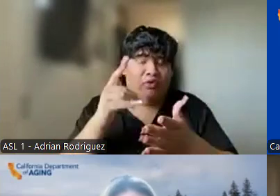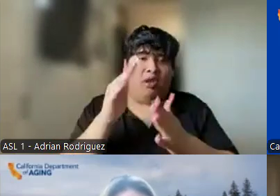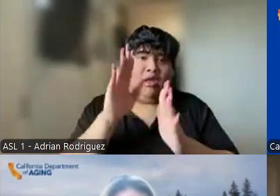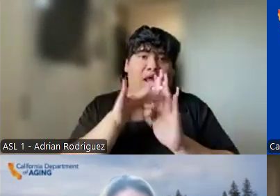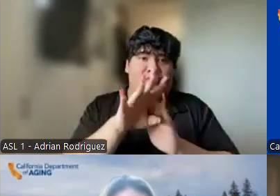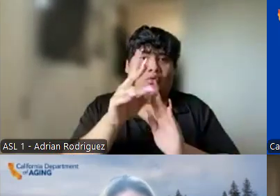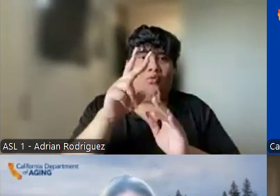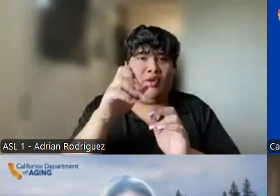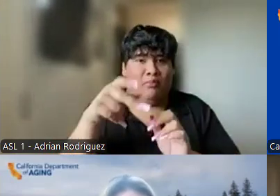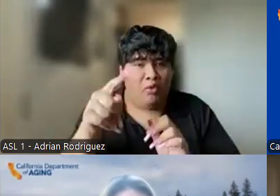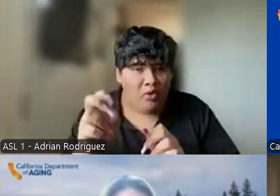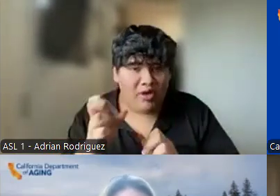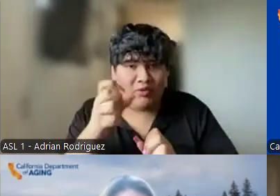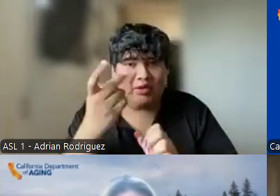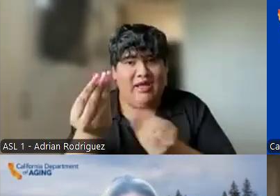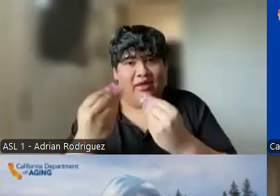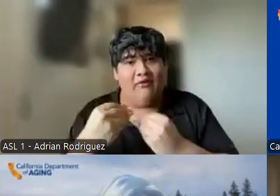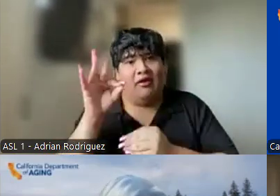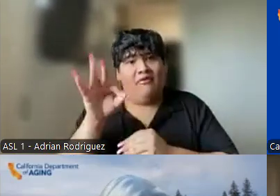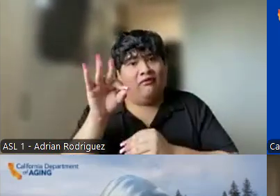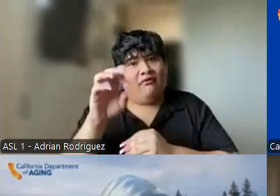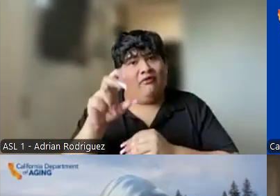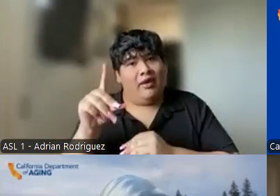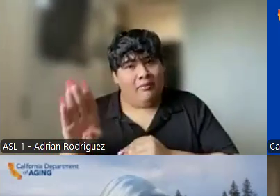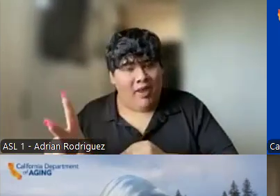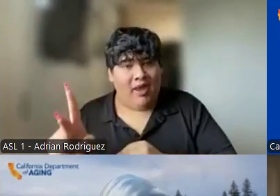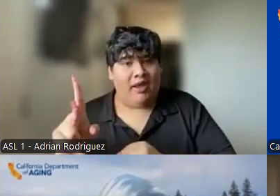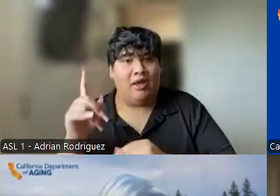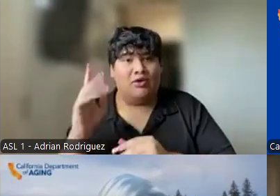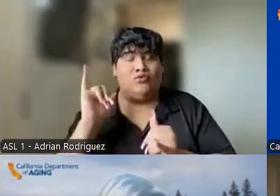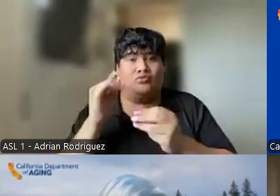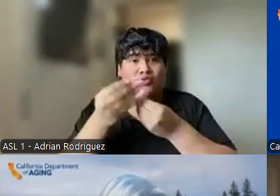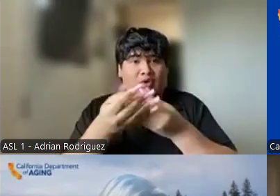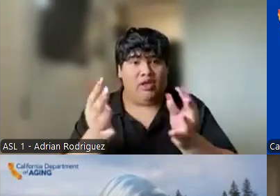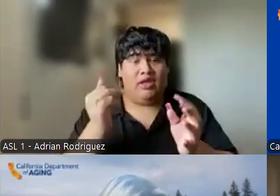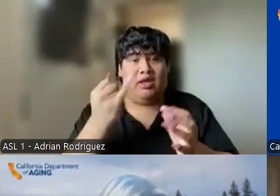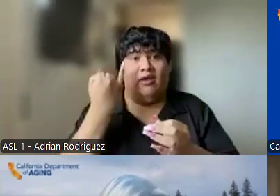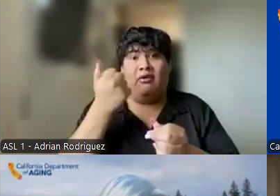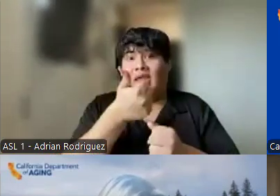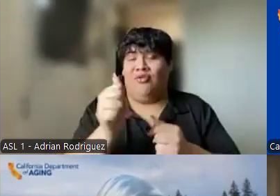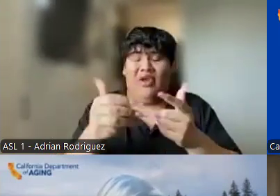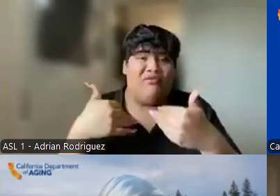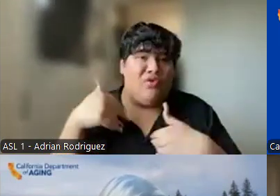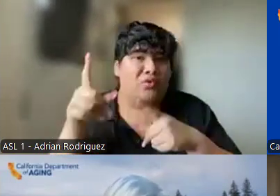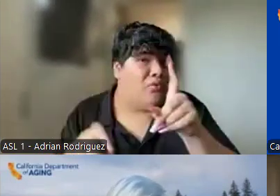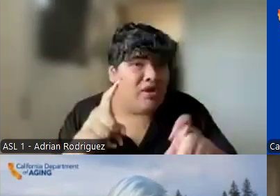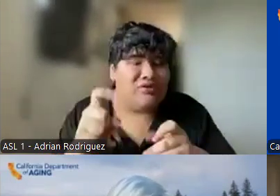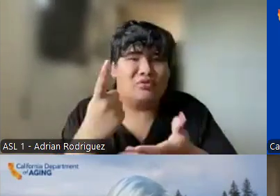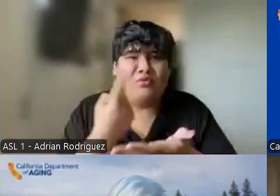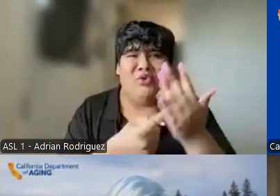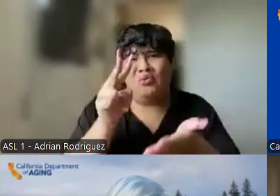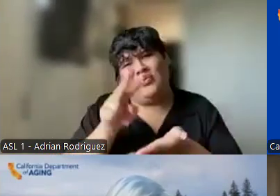feedback to us. That's been, but releasing it today, I want to make sure that if any of you have questions about what you